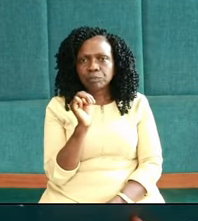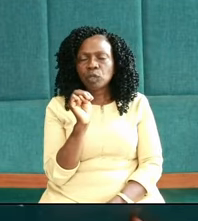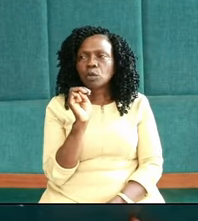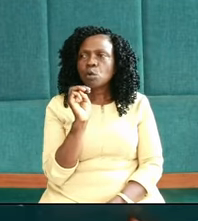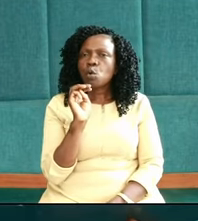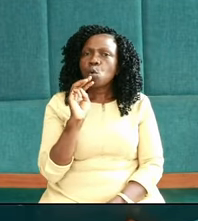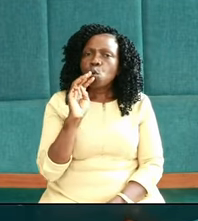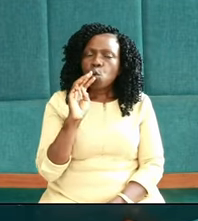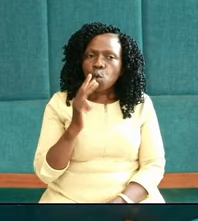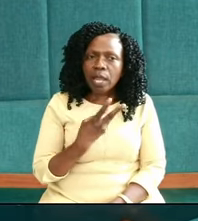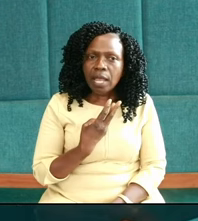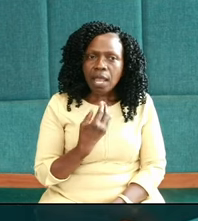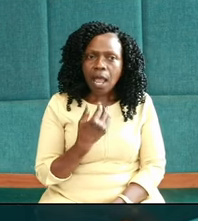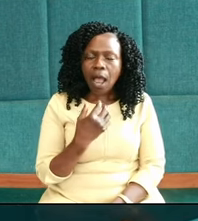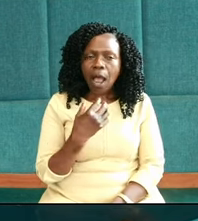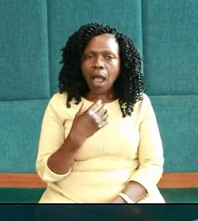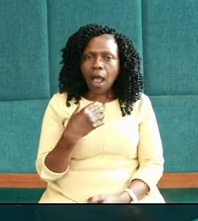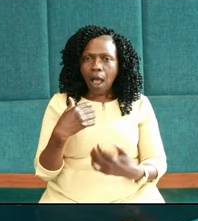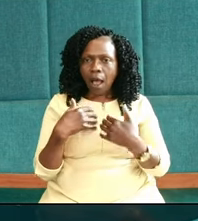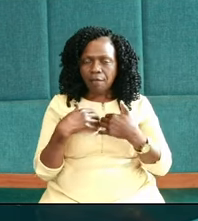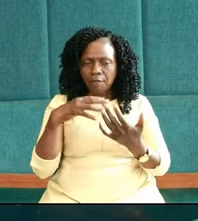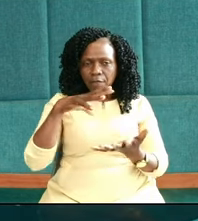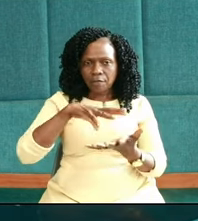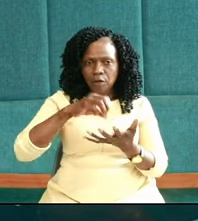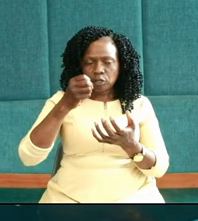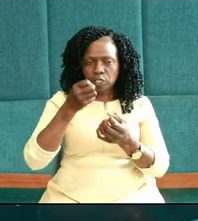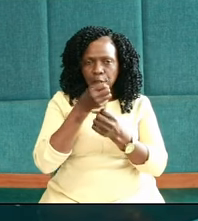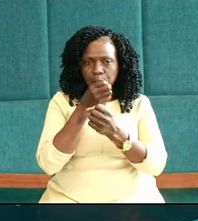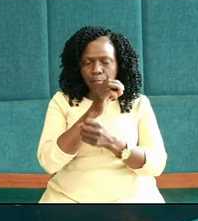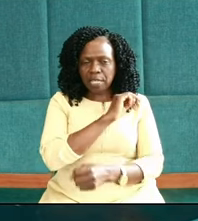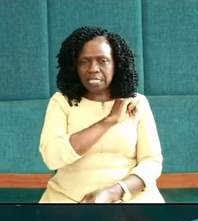"We have found the Messiah."